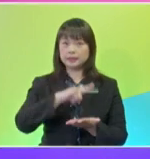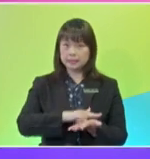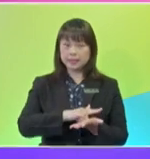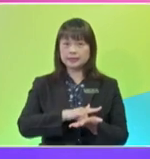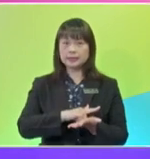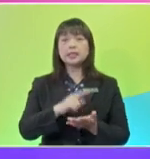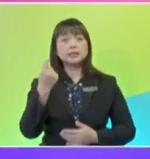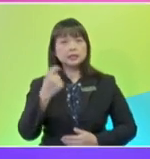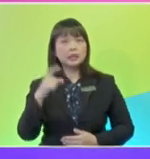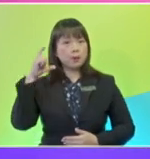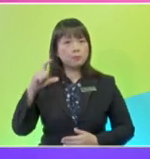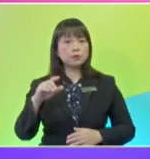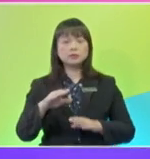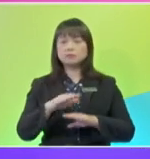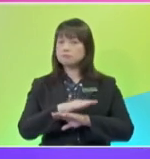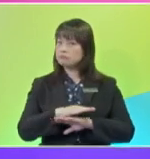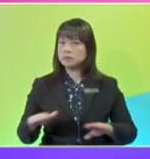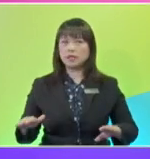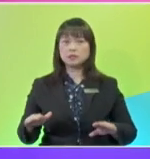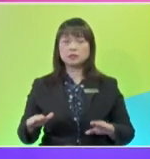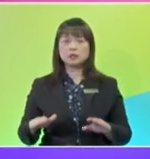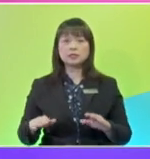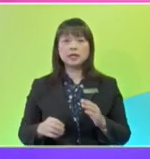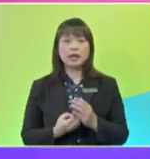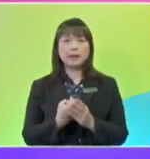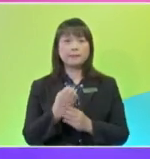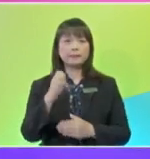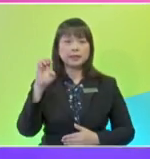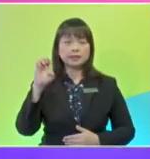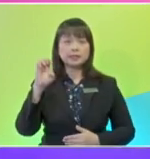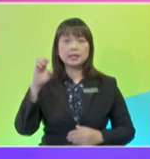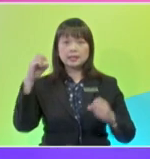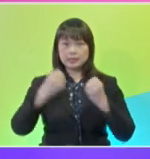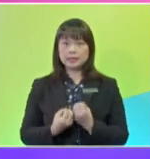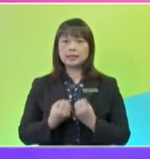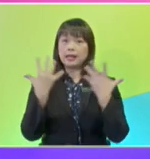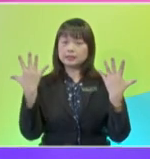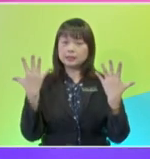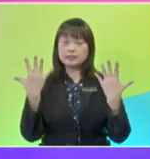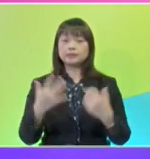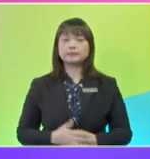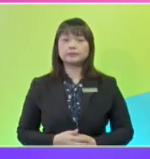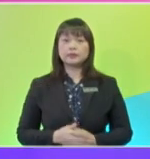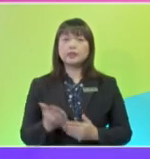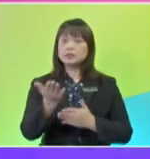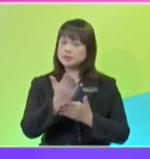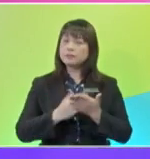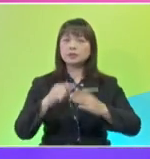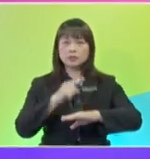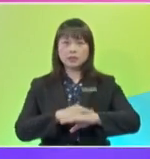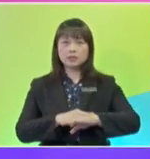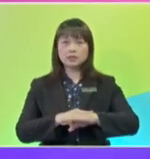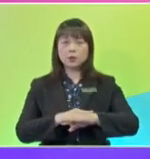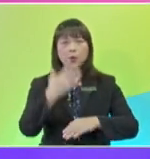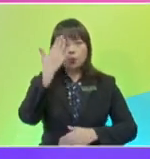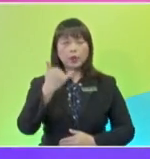the moon does not emit light, but it reflects the light from the sun. So sometimes why do we not